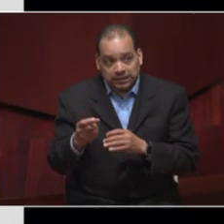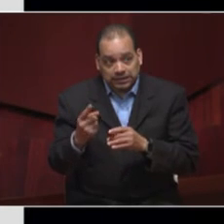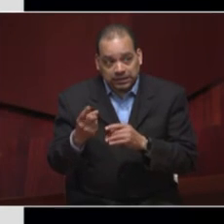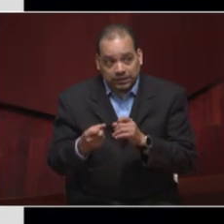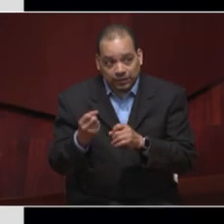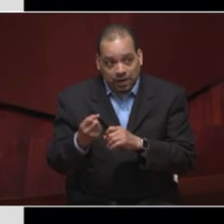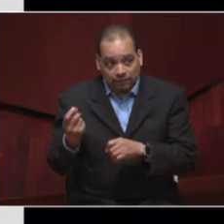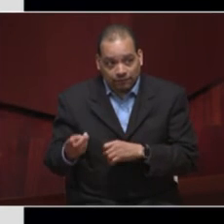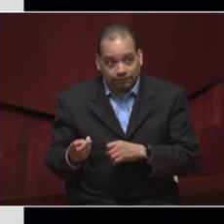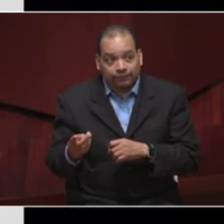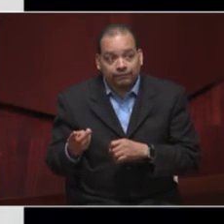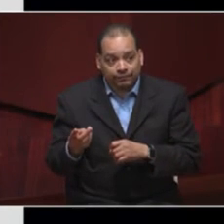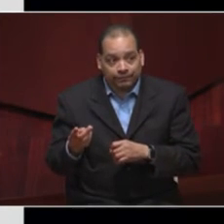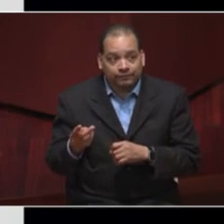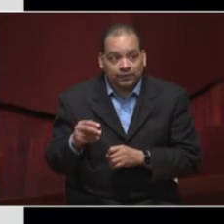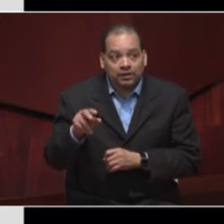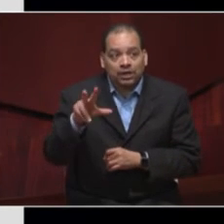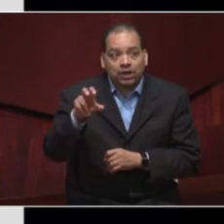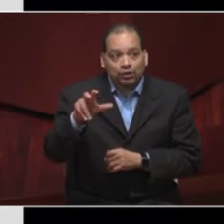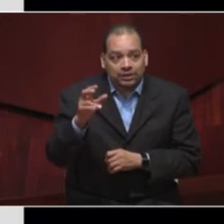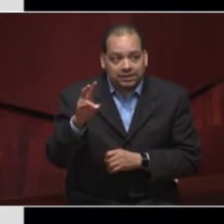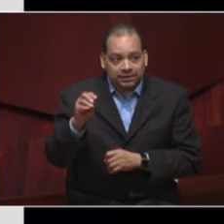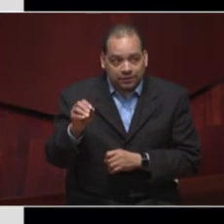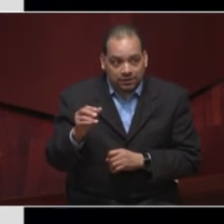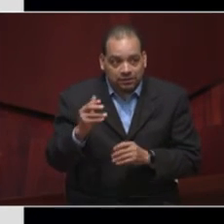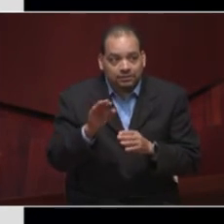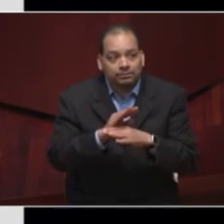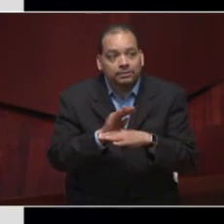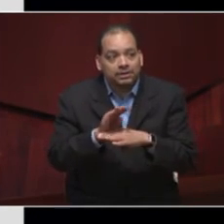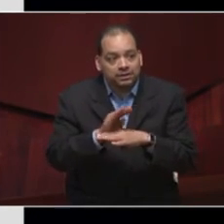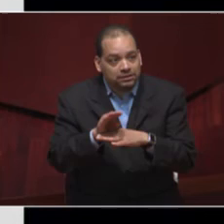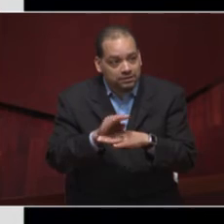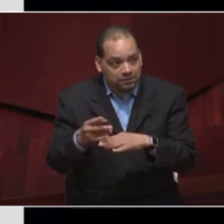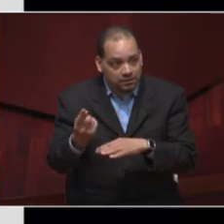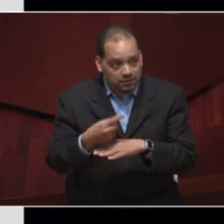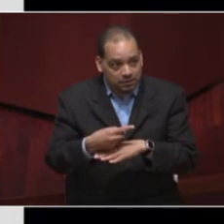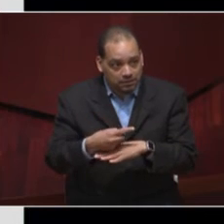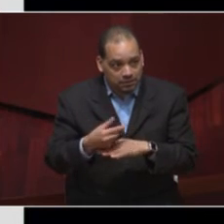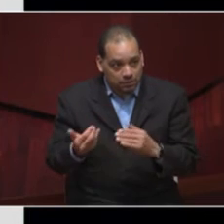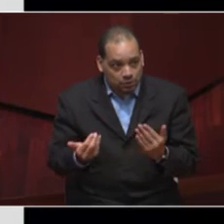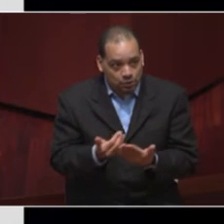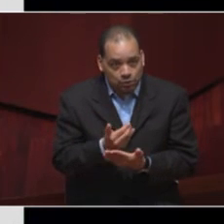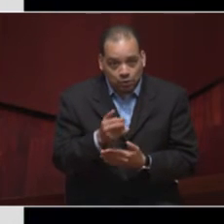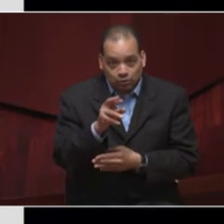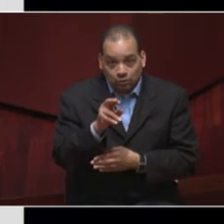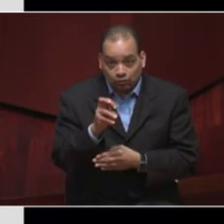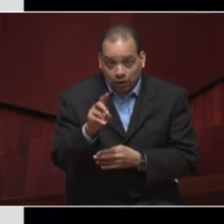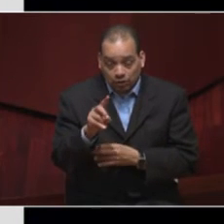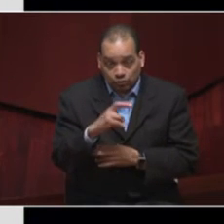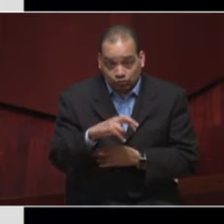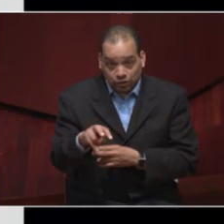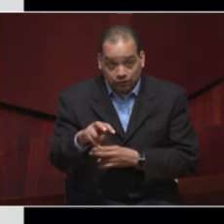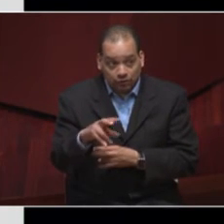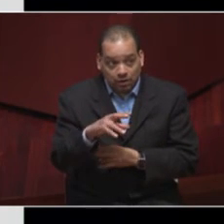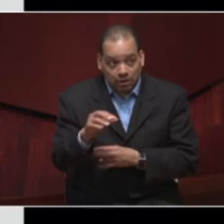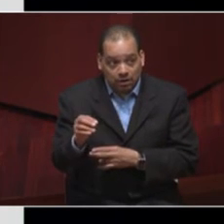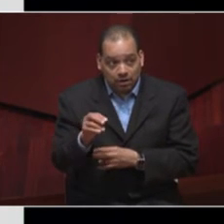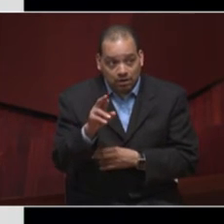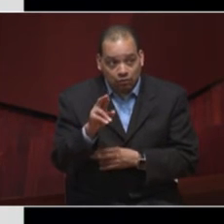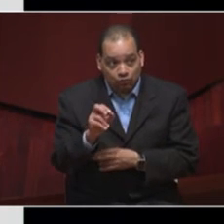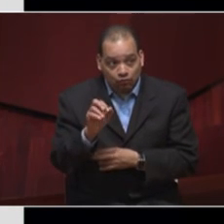actually 370 business days from today. All new records transfers and reference